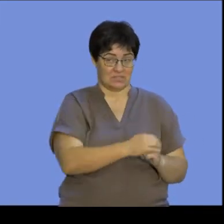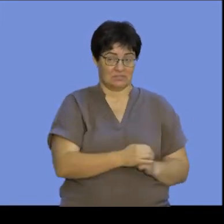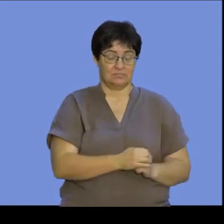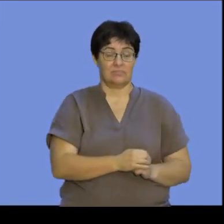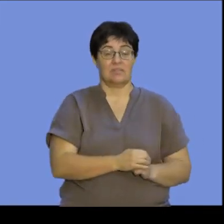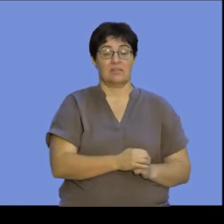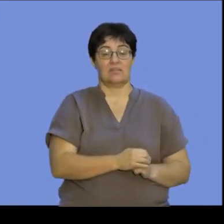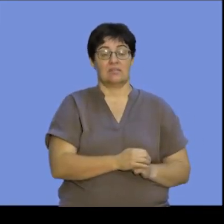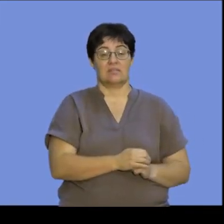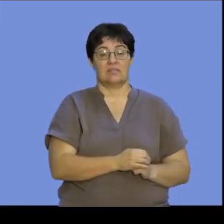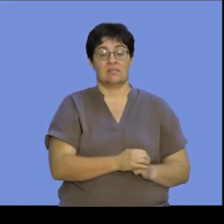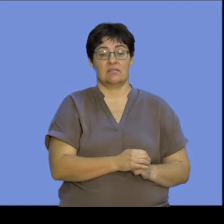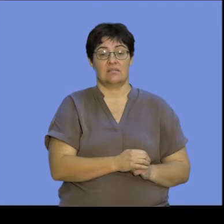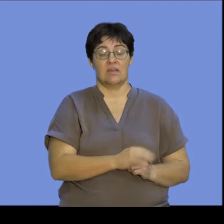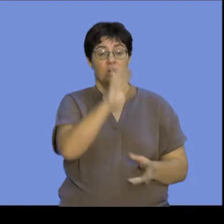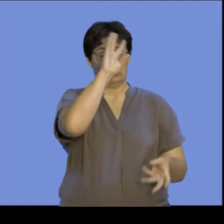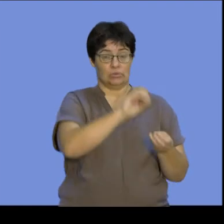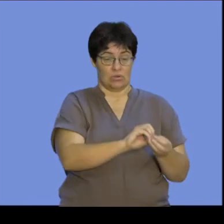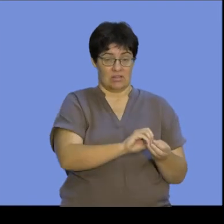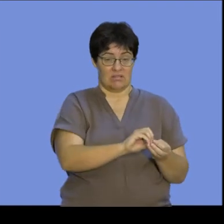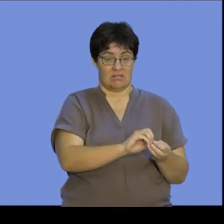Kinetic energy before